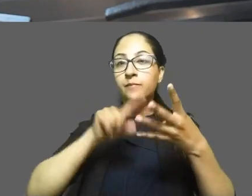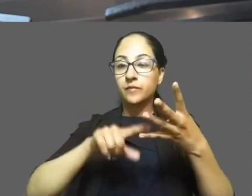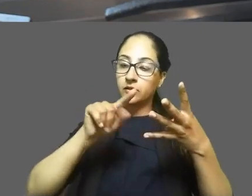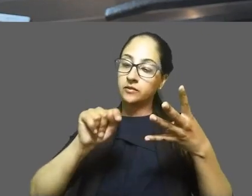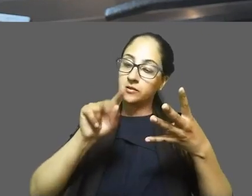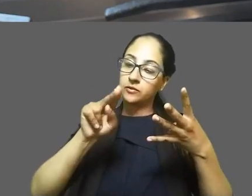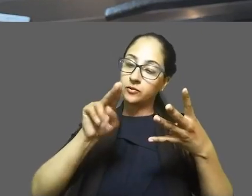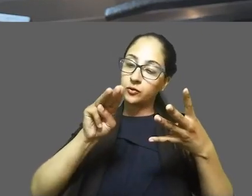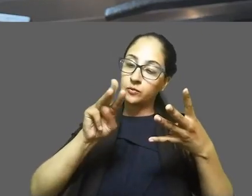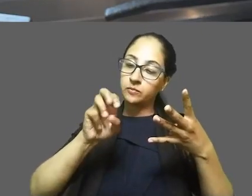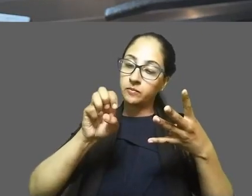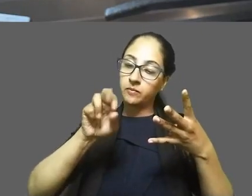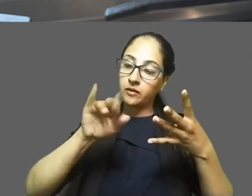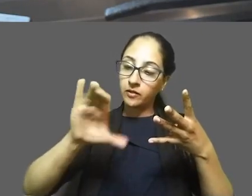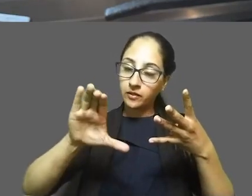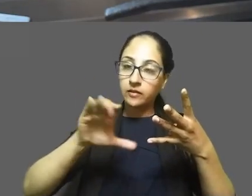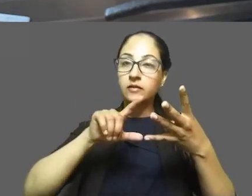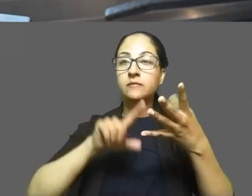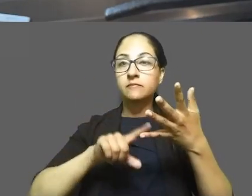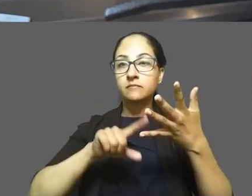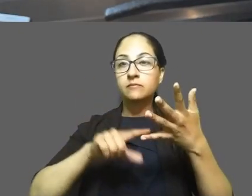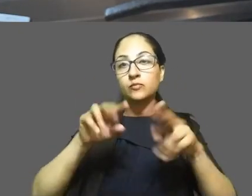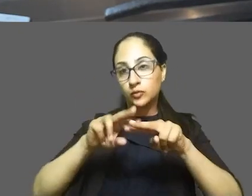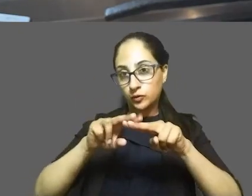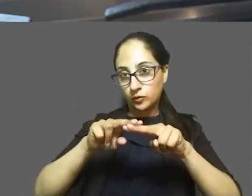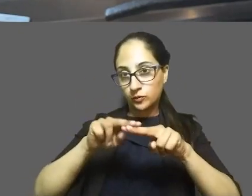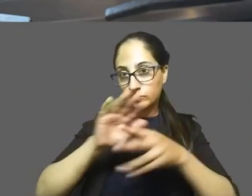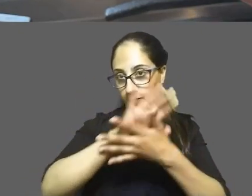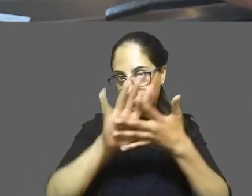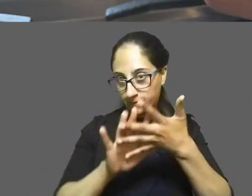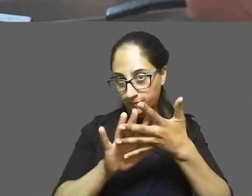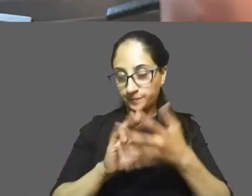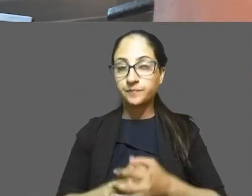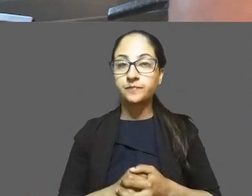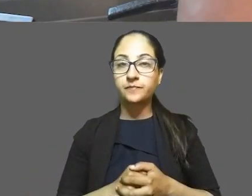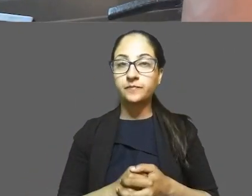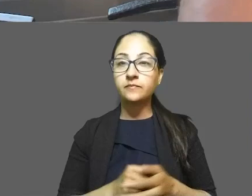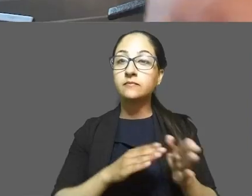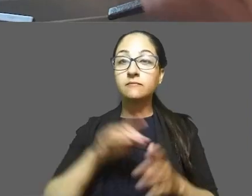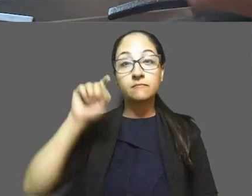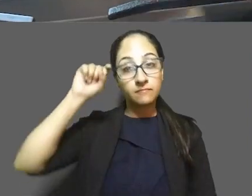spice, turmeric, salt, and bay leaves.